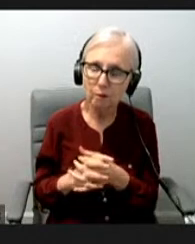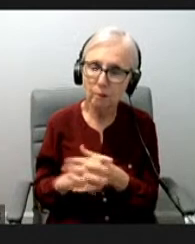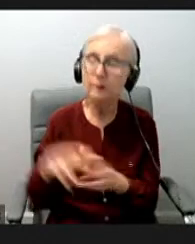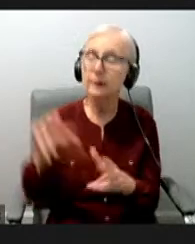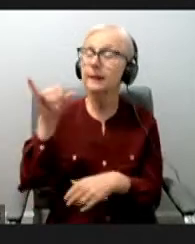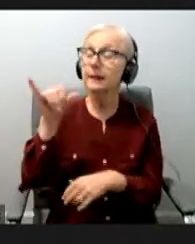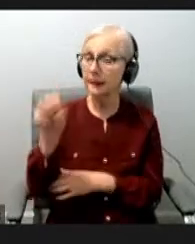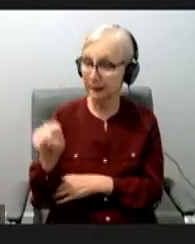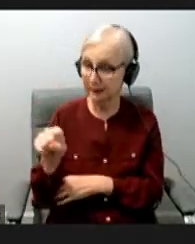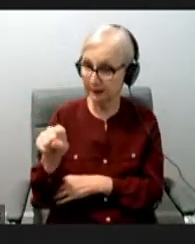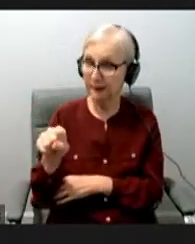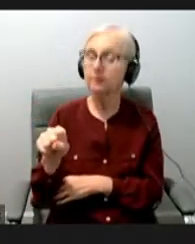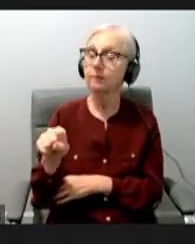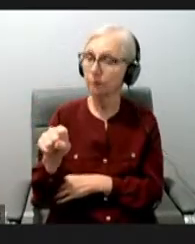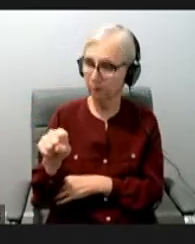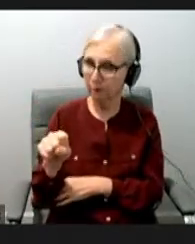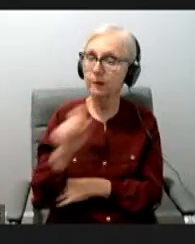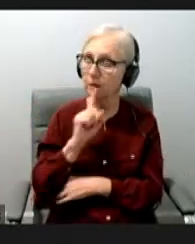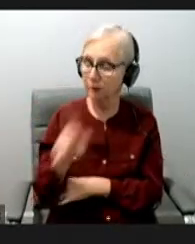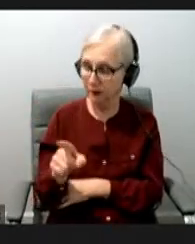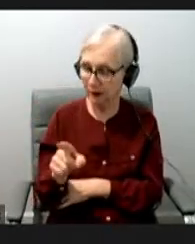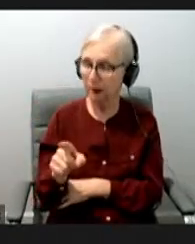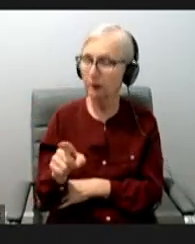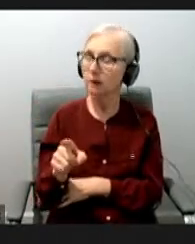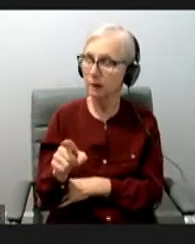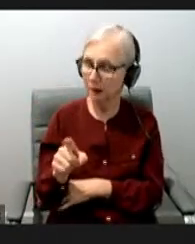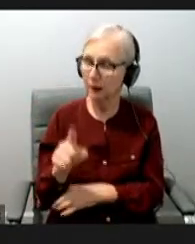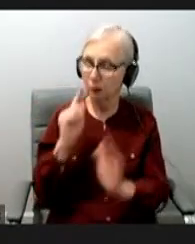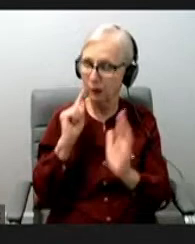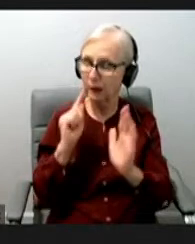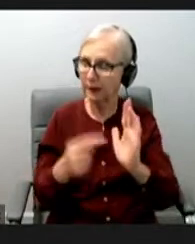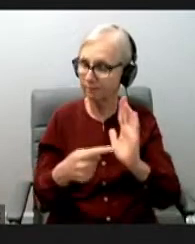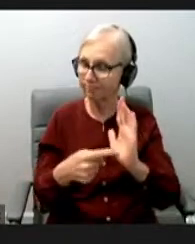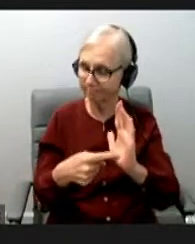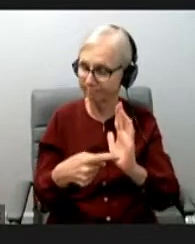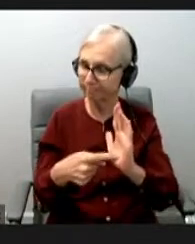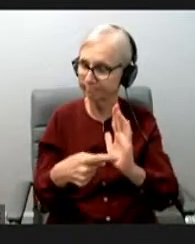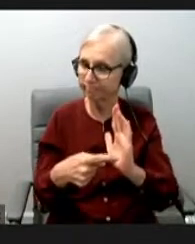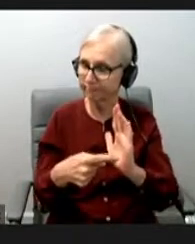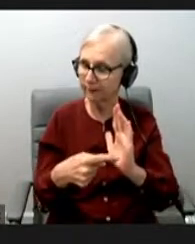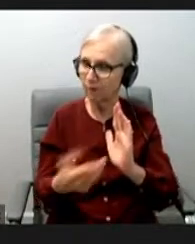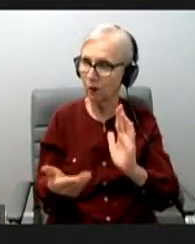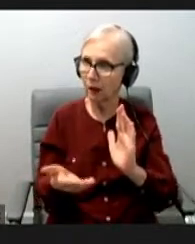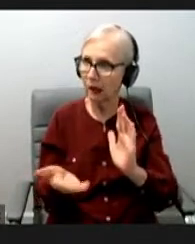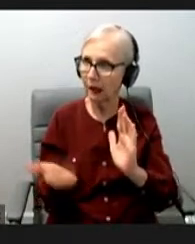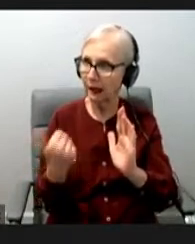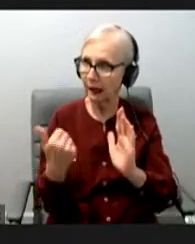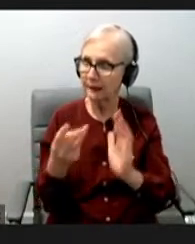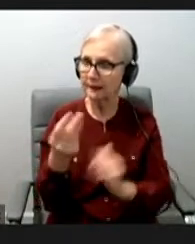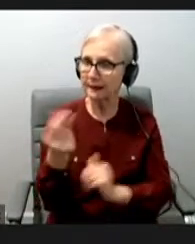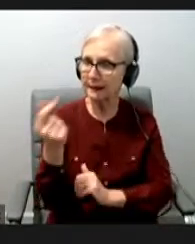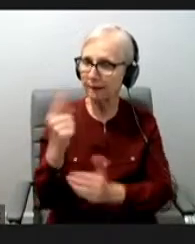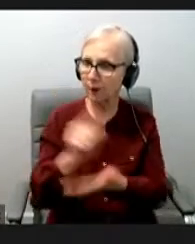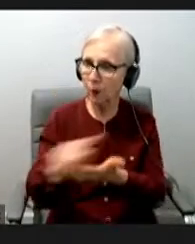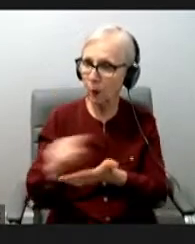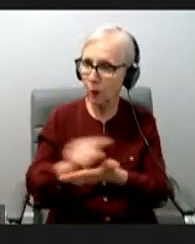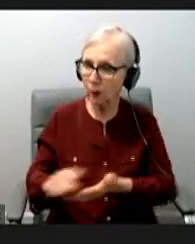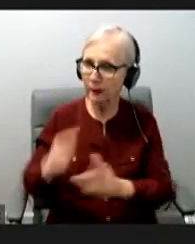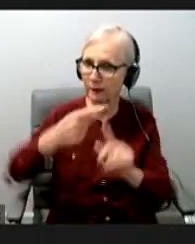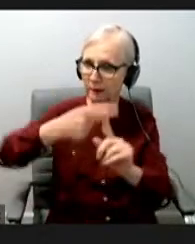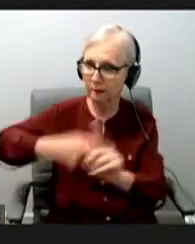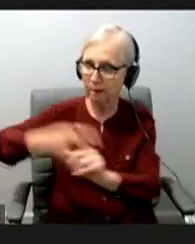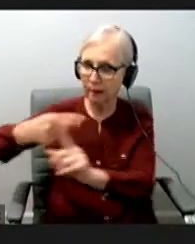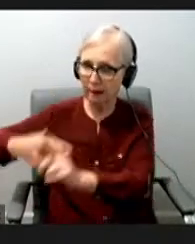Yeah, so I think it is certainly notable that, for the last several weeks, even months, cases